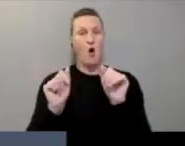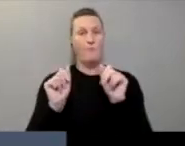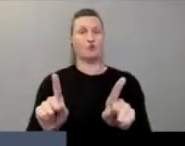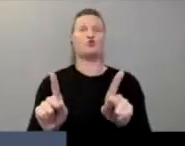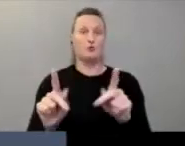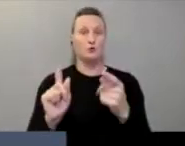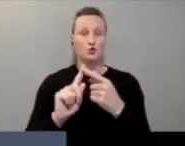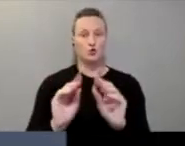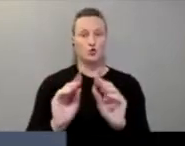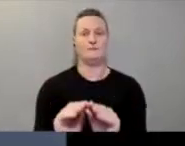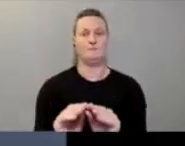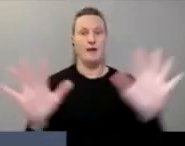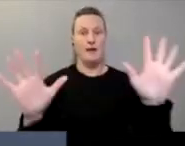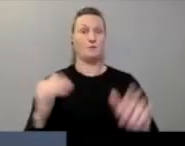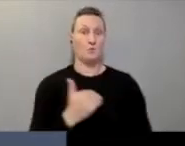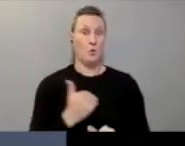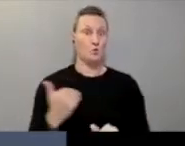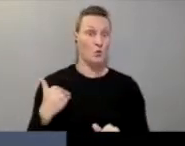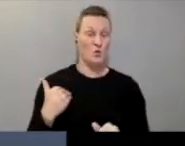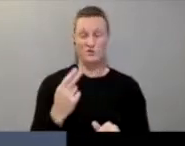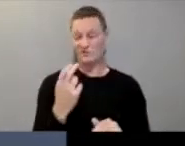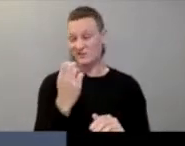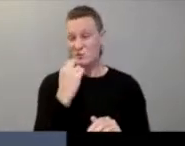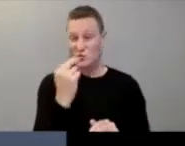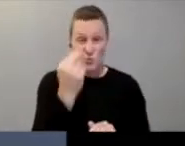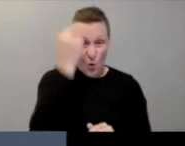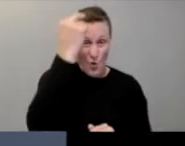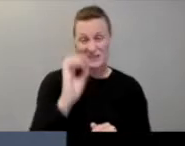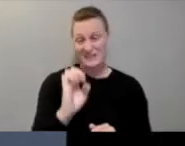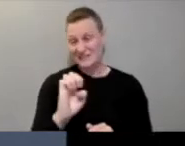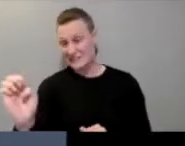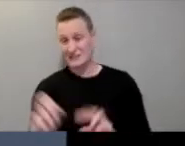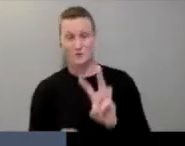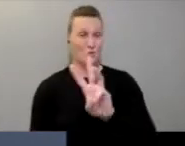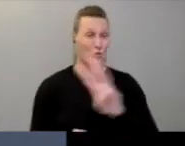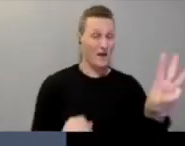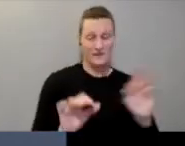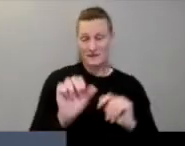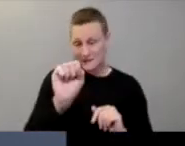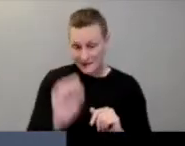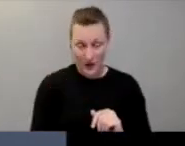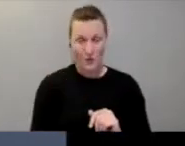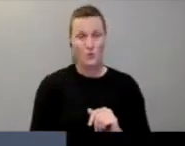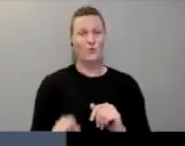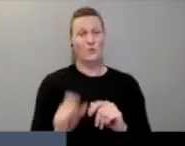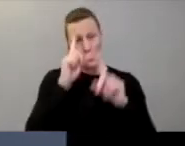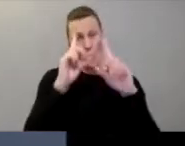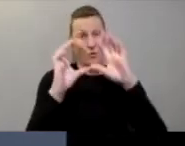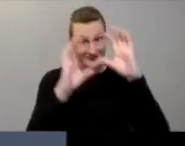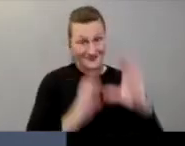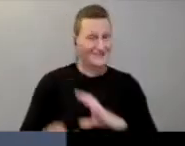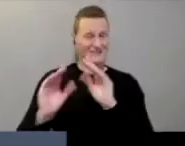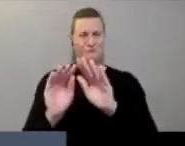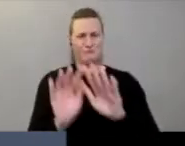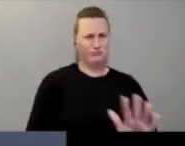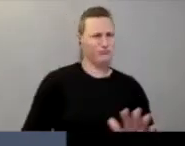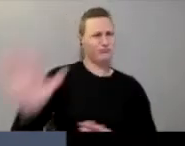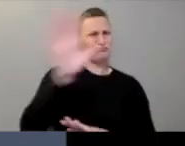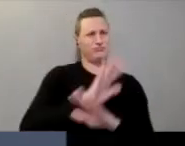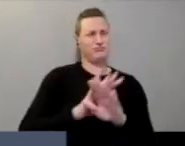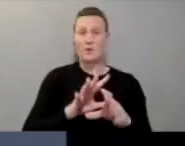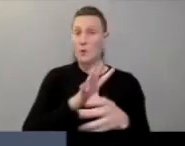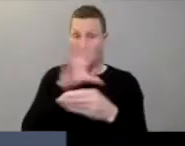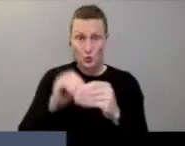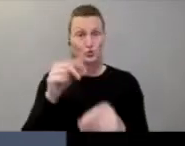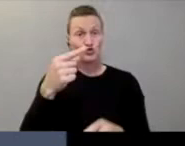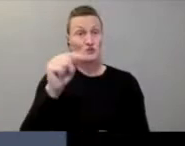so that means east, west, north, south, all of the directions, and the broader GTA. And I know that for most of